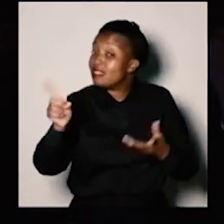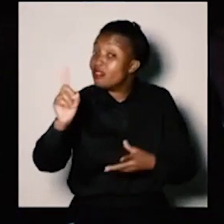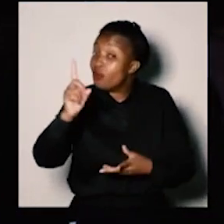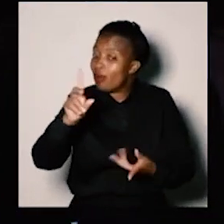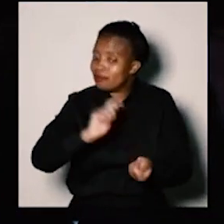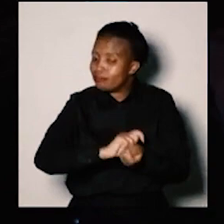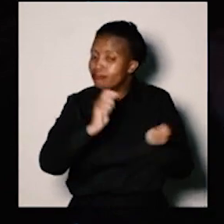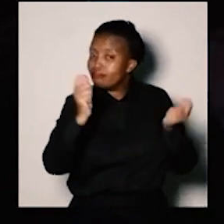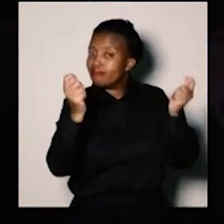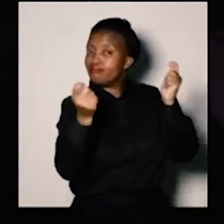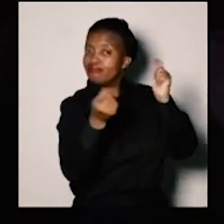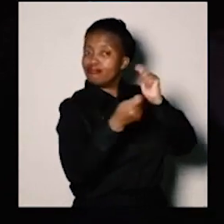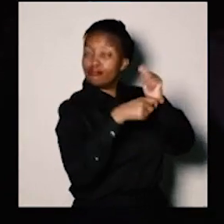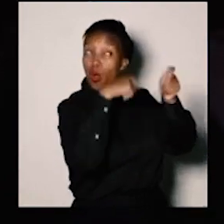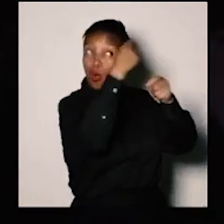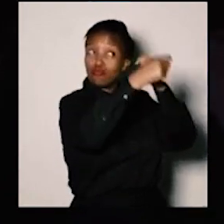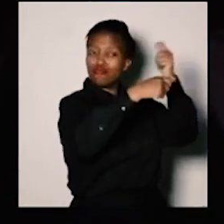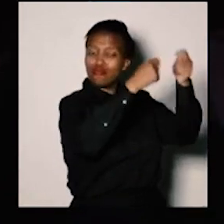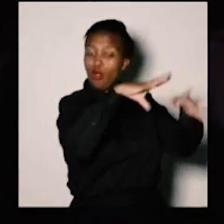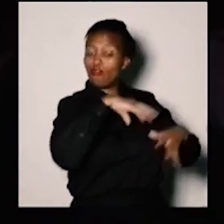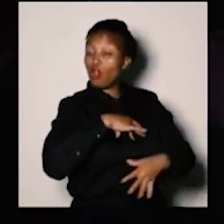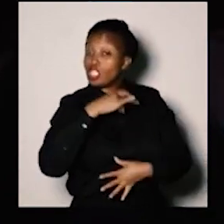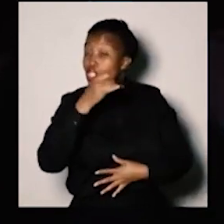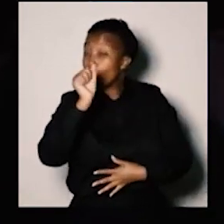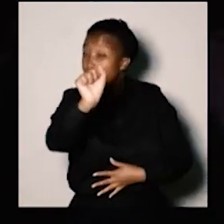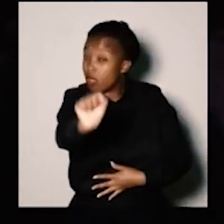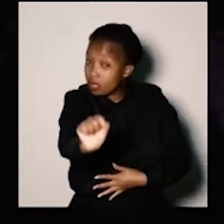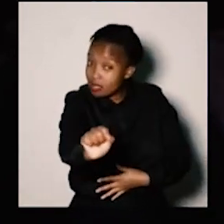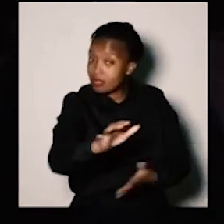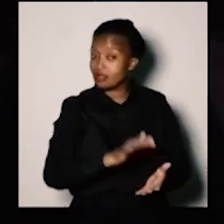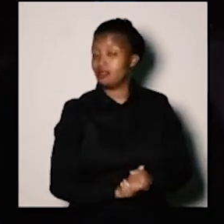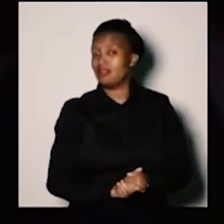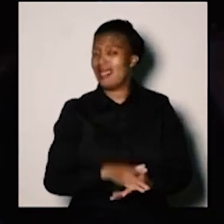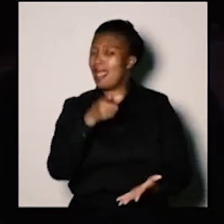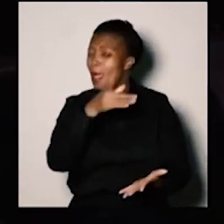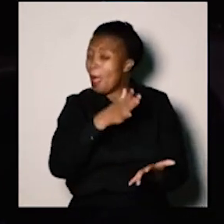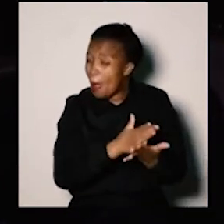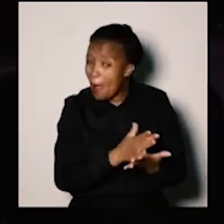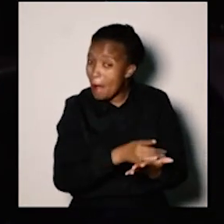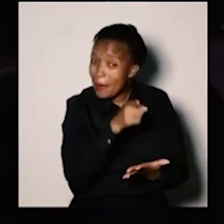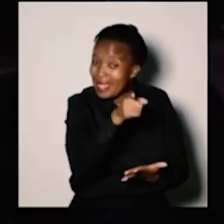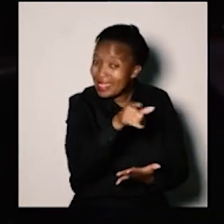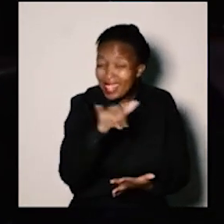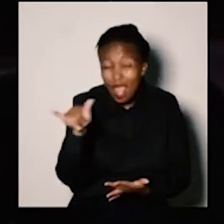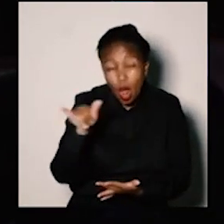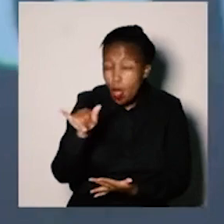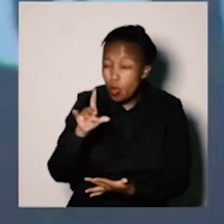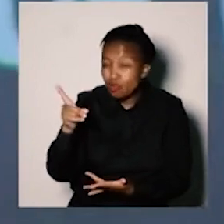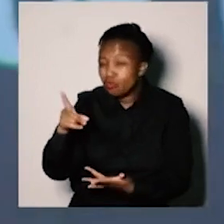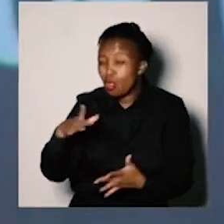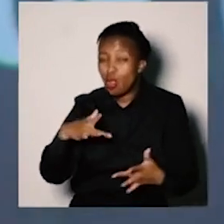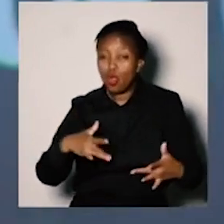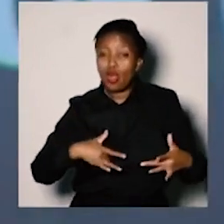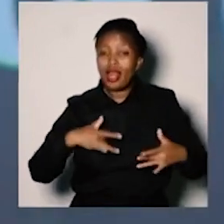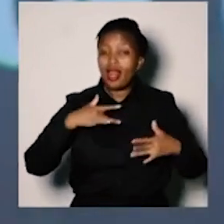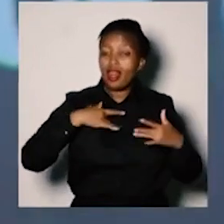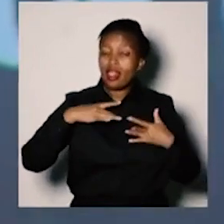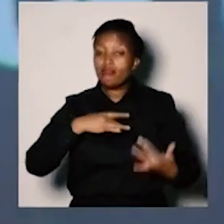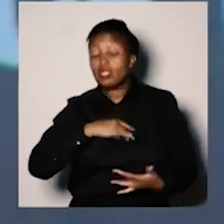his soul? And it's that part. that makes us the living soul,